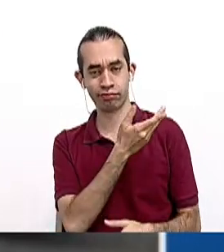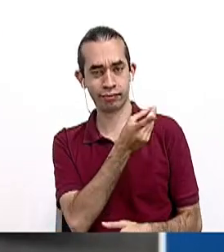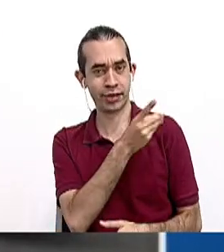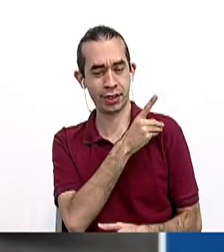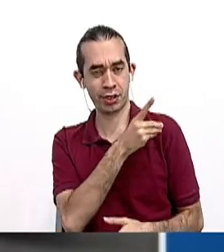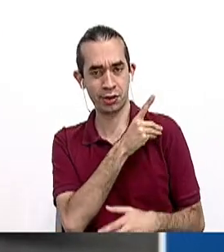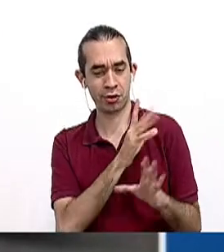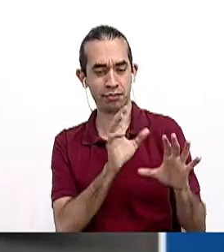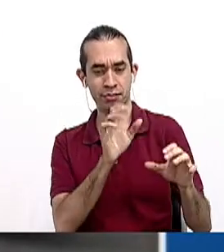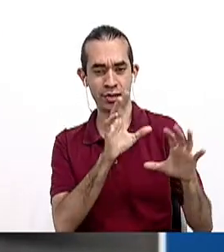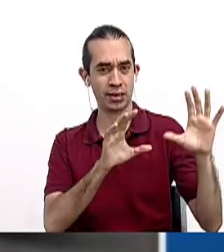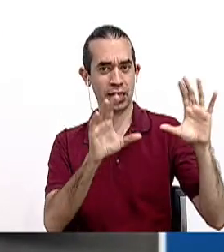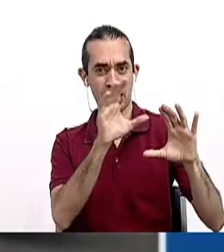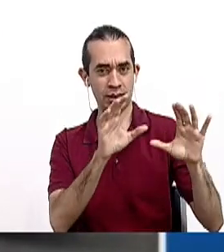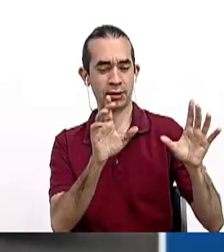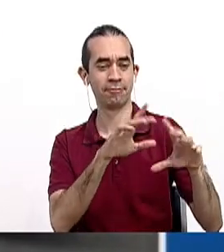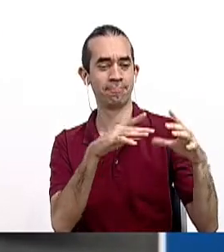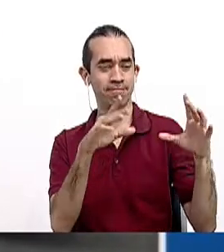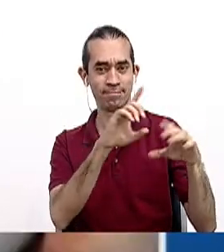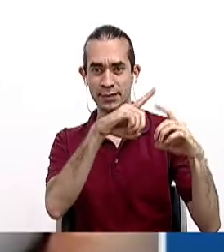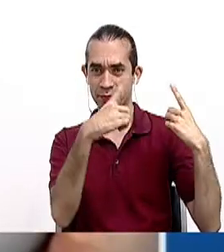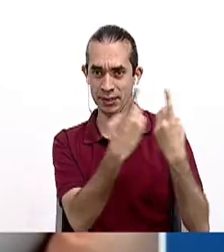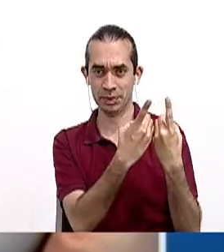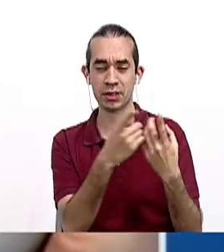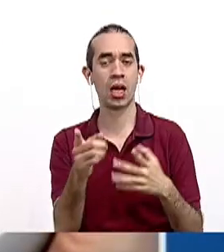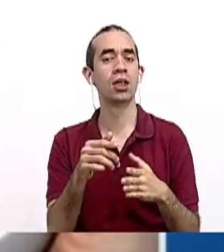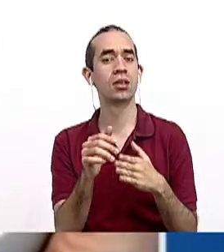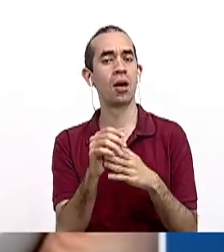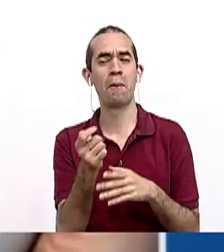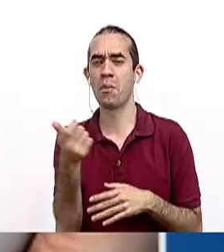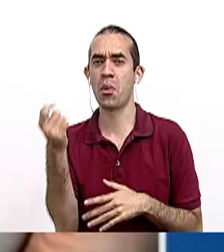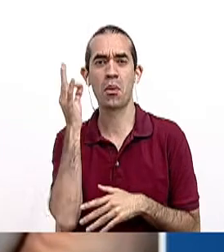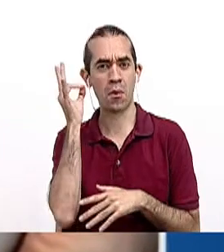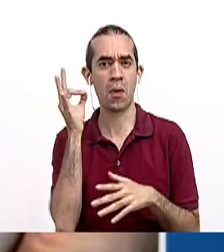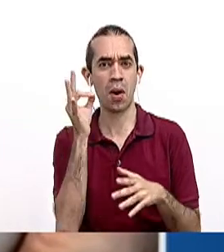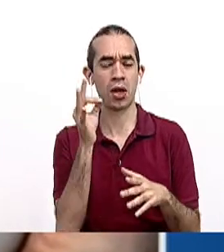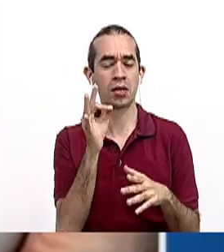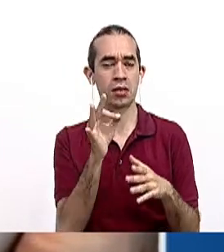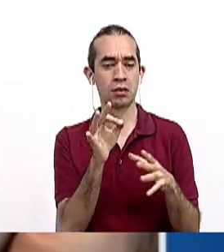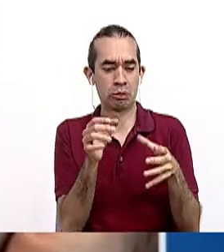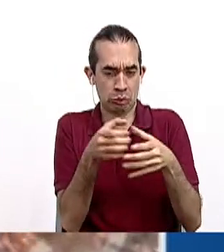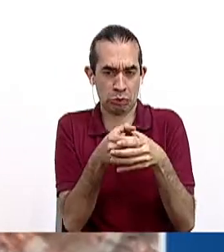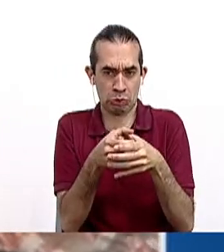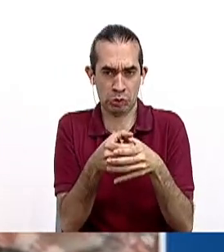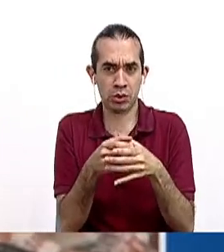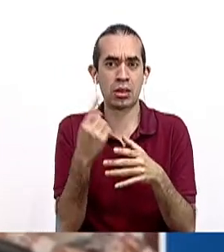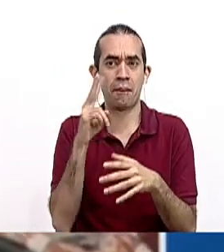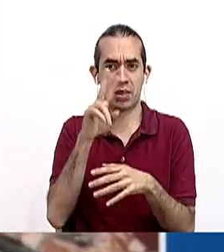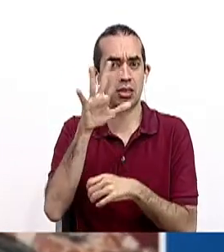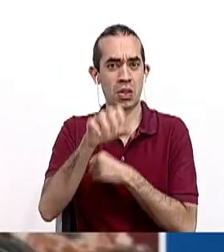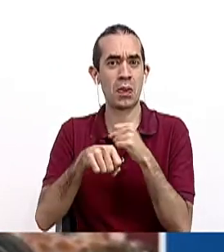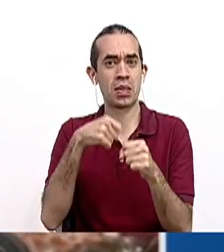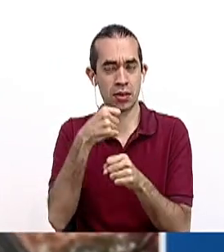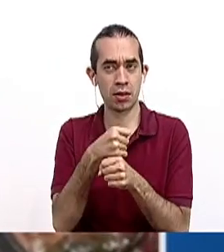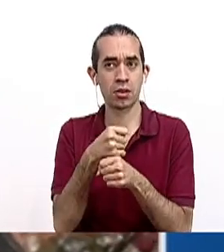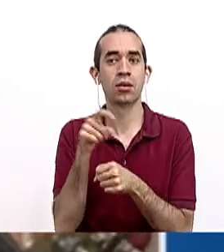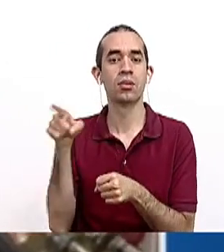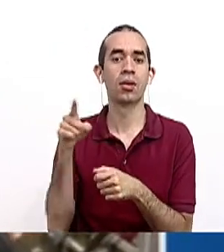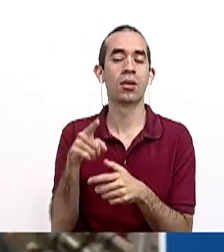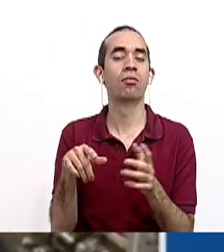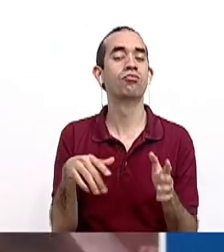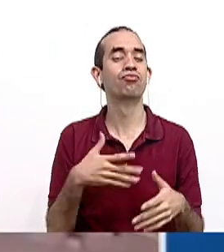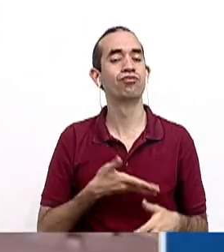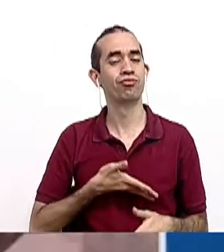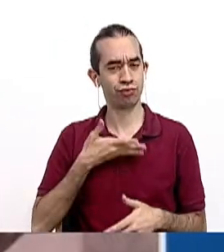She's among a handful of Hispanic women leaders at the space agency, where she has served for a quarter-century. And while she's proud of her teamwork